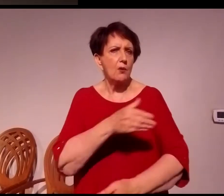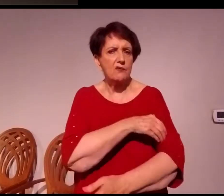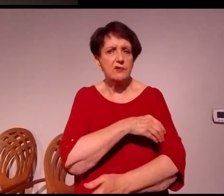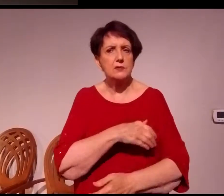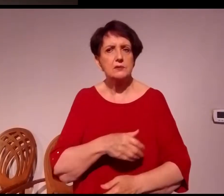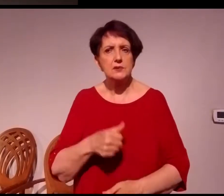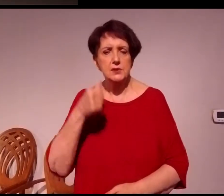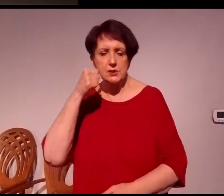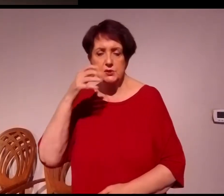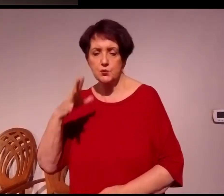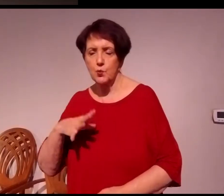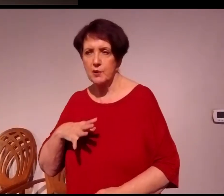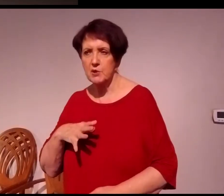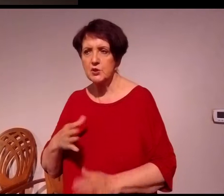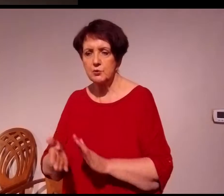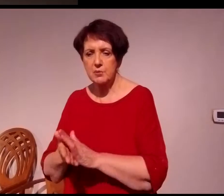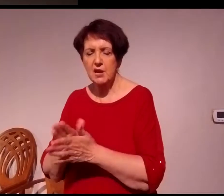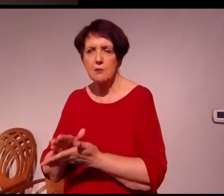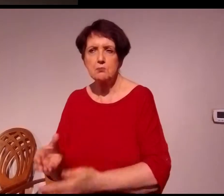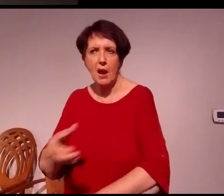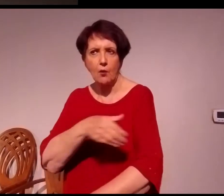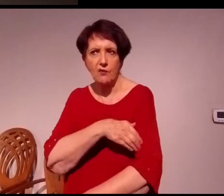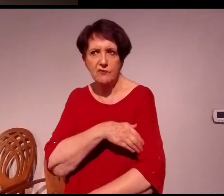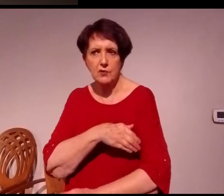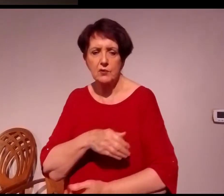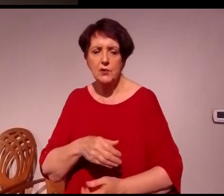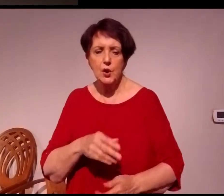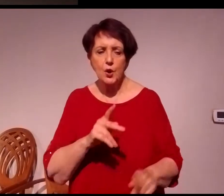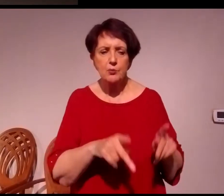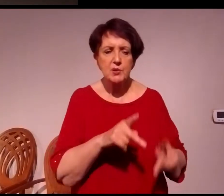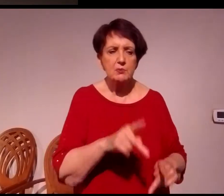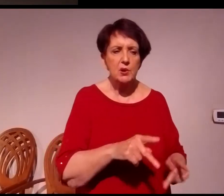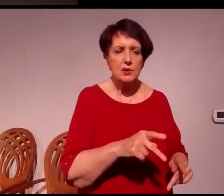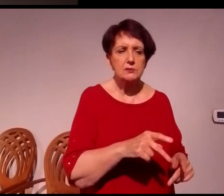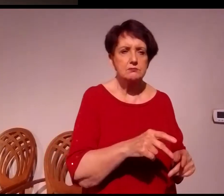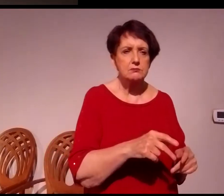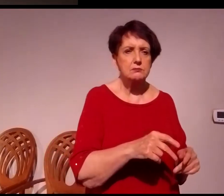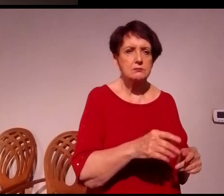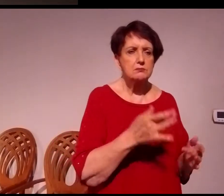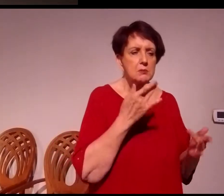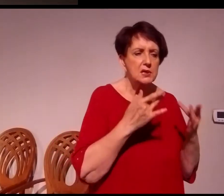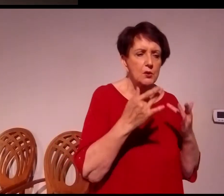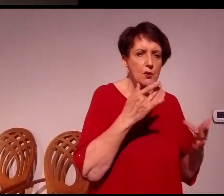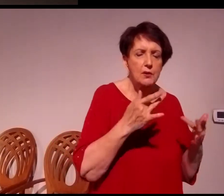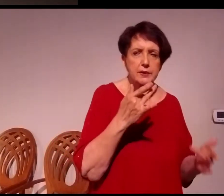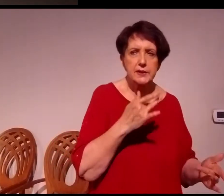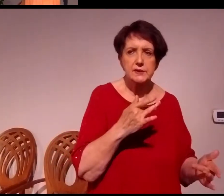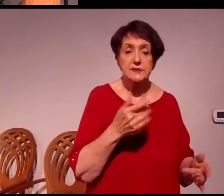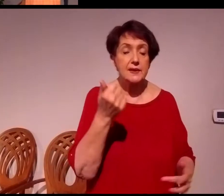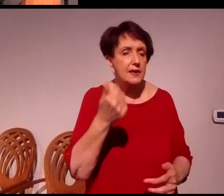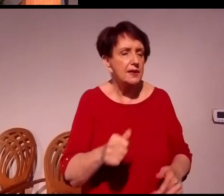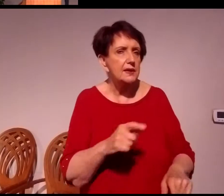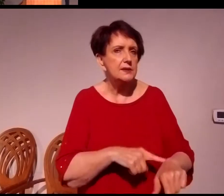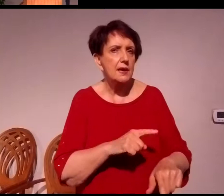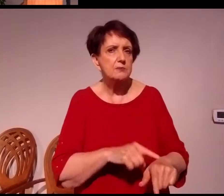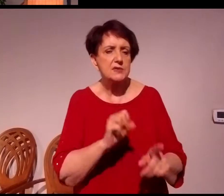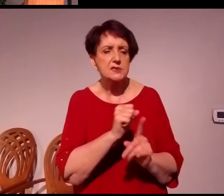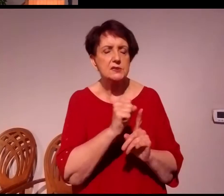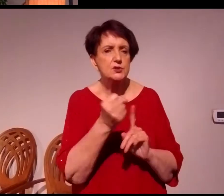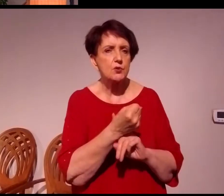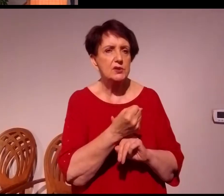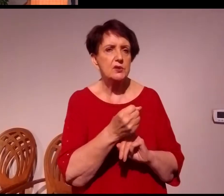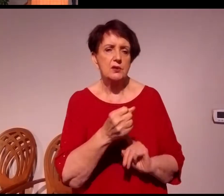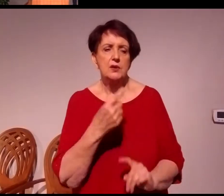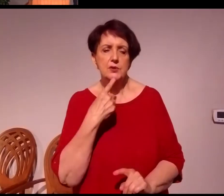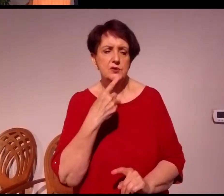we become powerful, or people in minorities, or just any time that we're in a situation where we say no